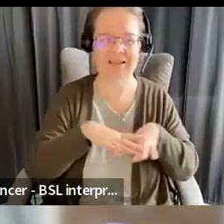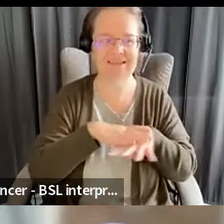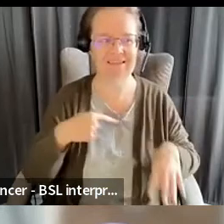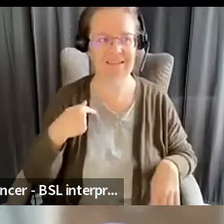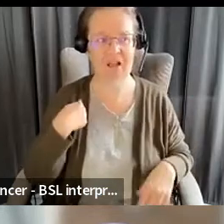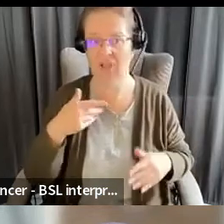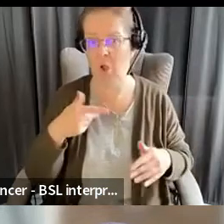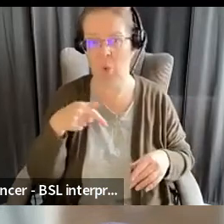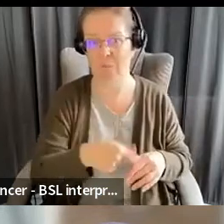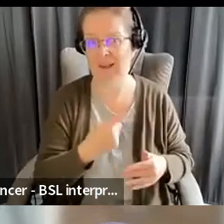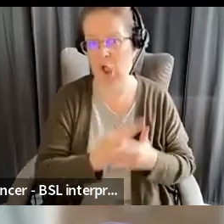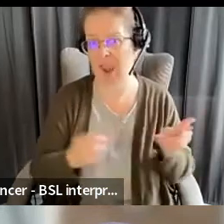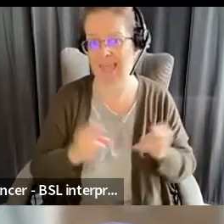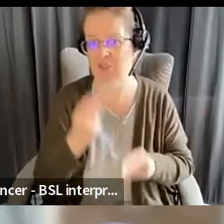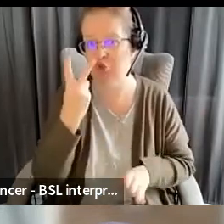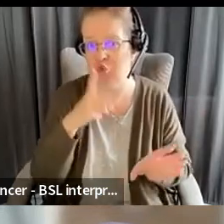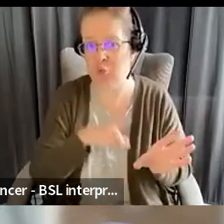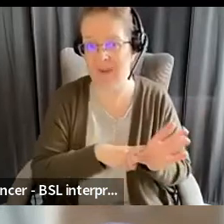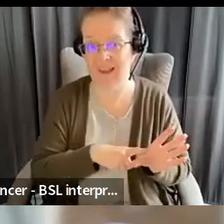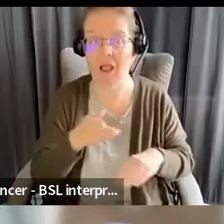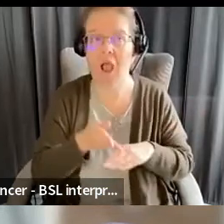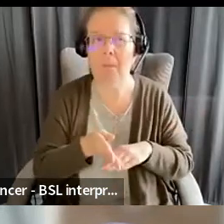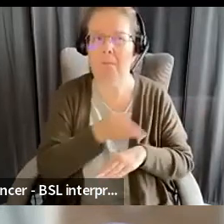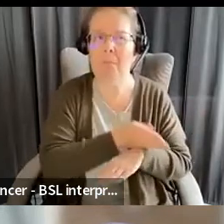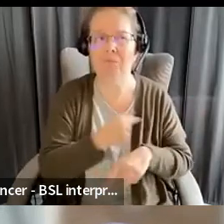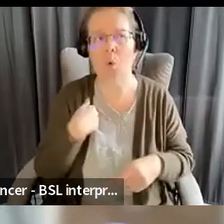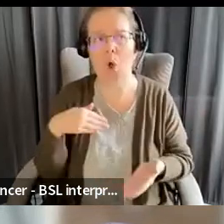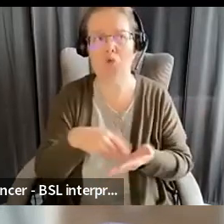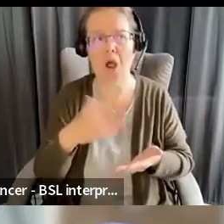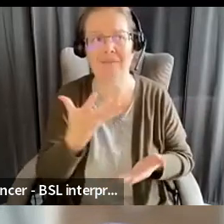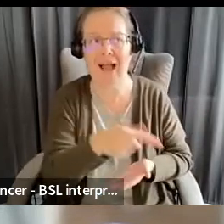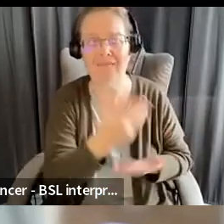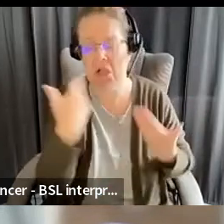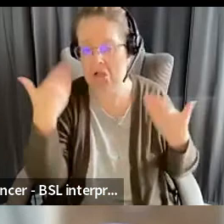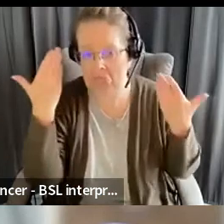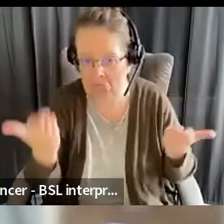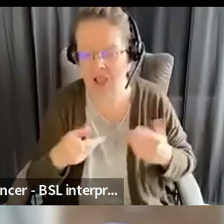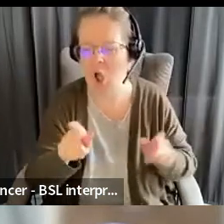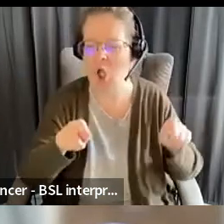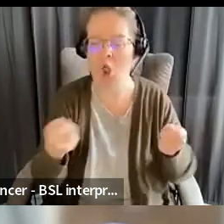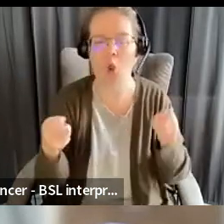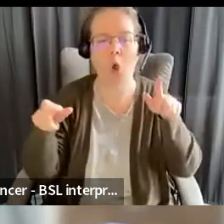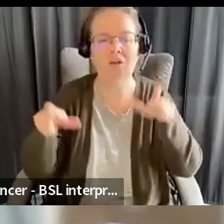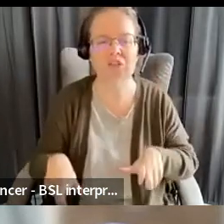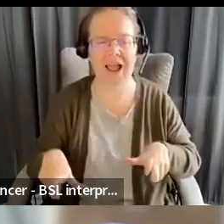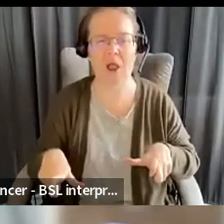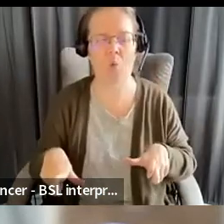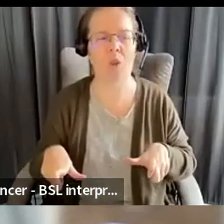than 2 years, so I don't know if it existed before maybe, but round about lockdown, I think a lot of